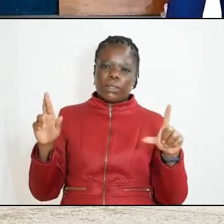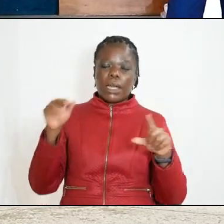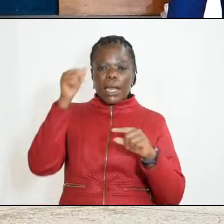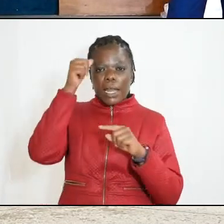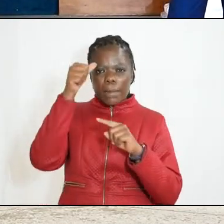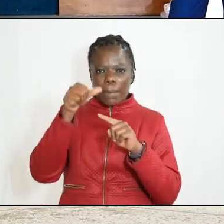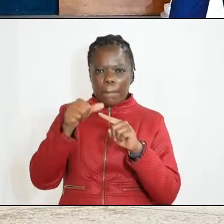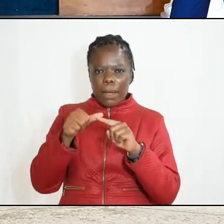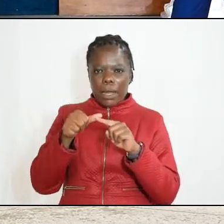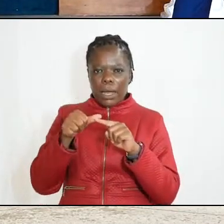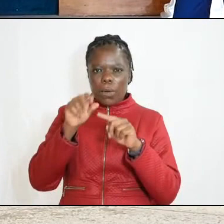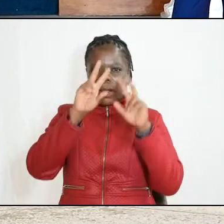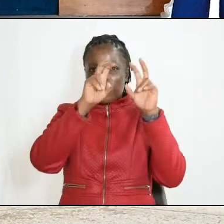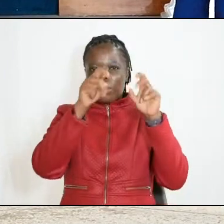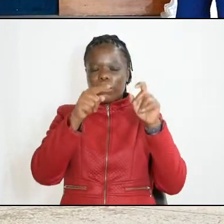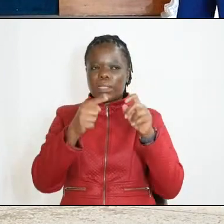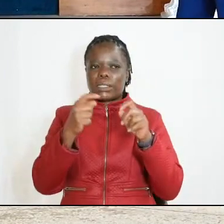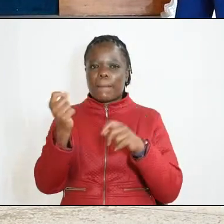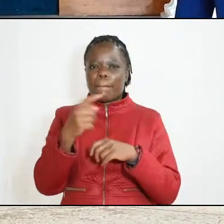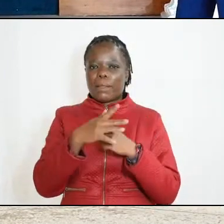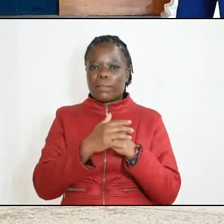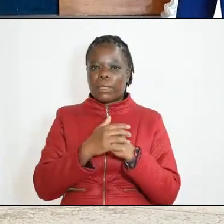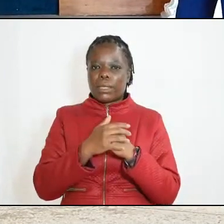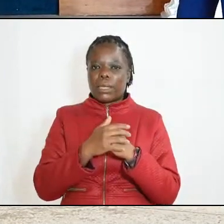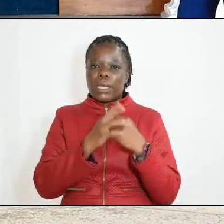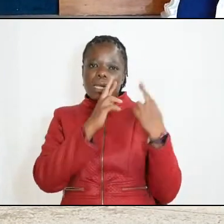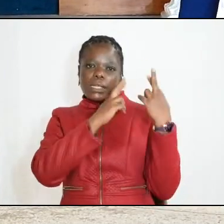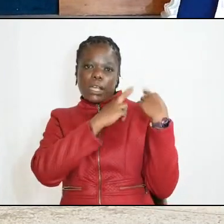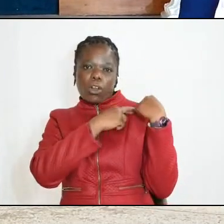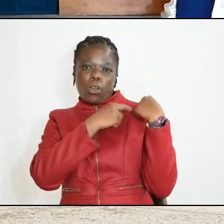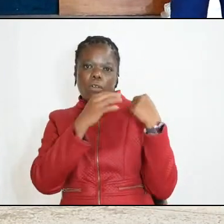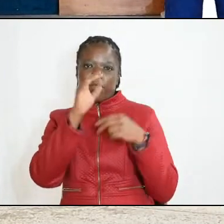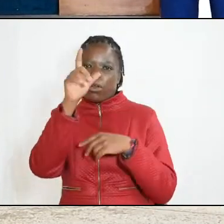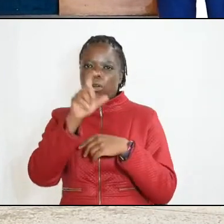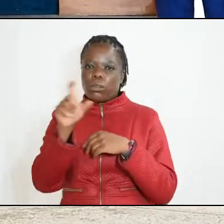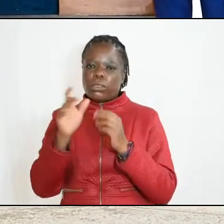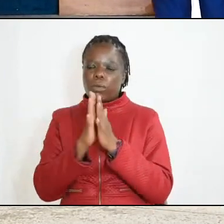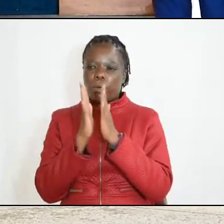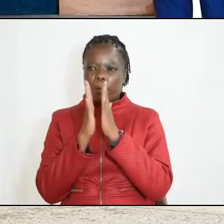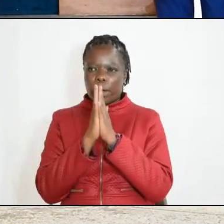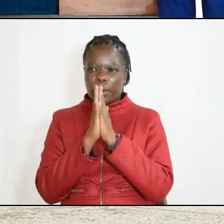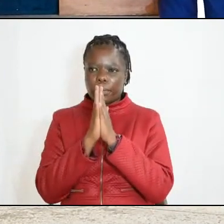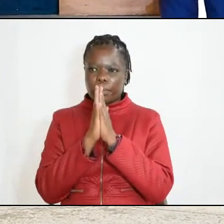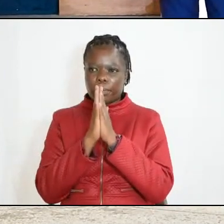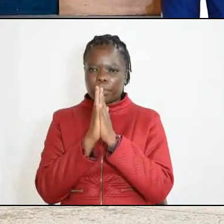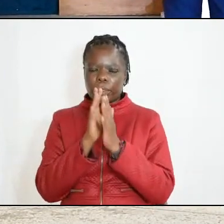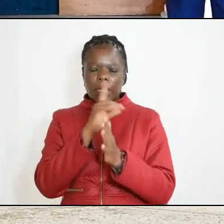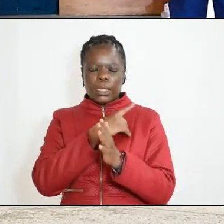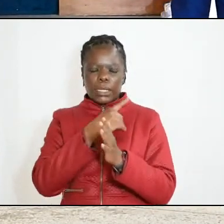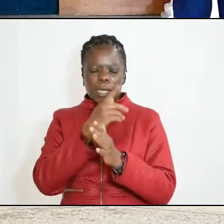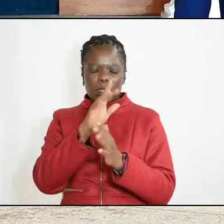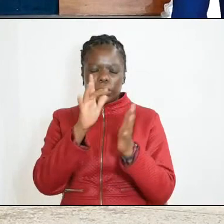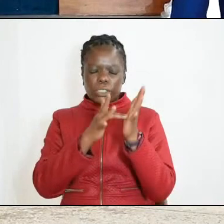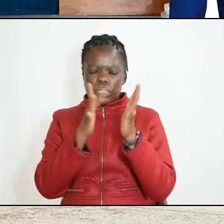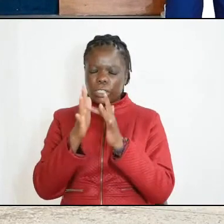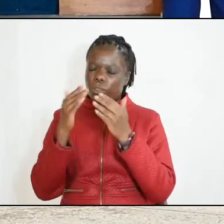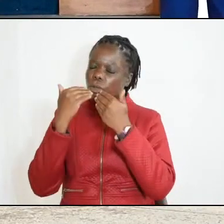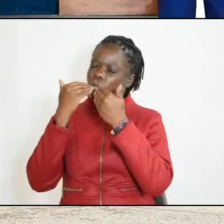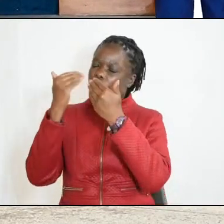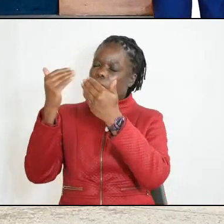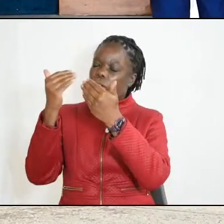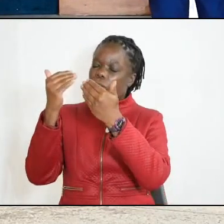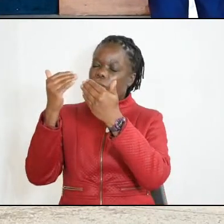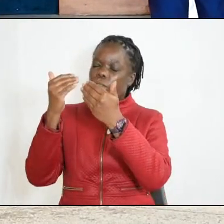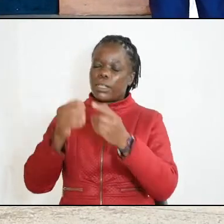Remember, our theme for this month is the role of the cross. Let us pray. Dear Jesus, we thank you for the gift